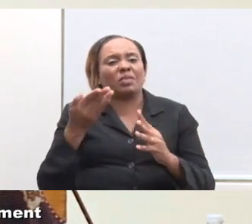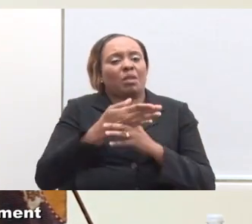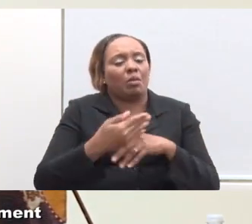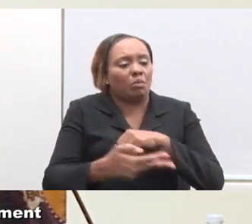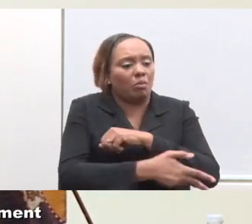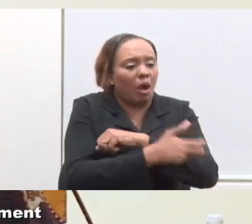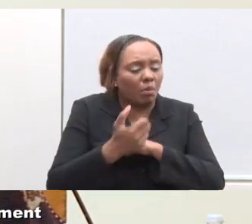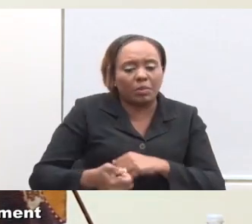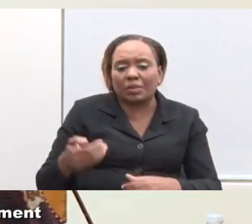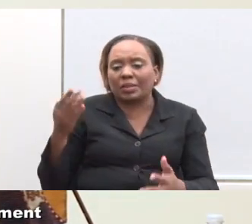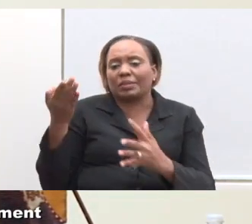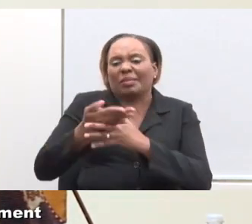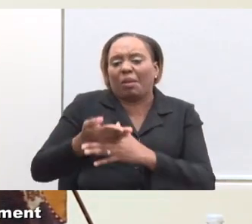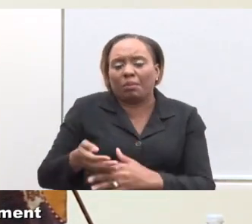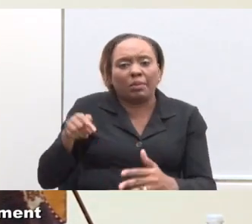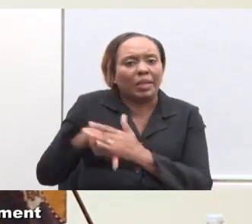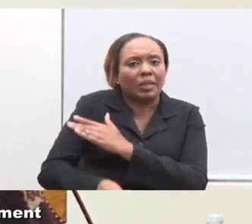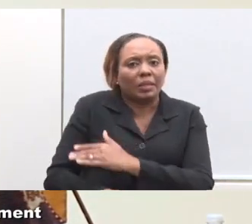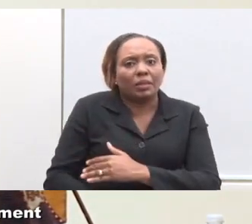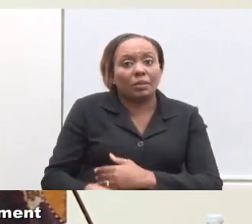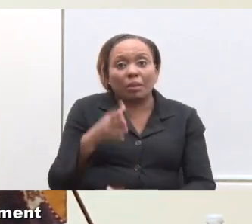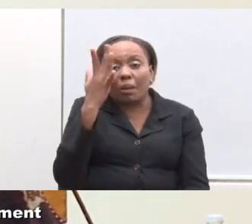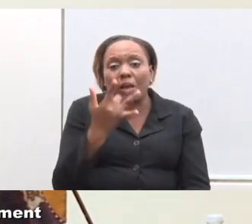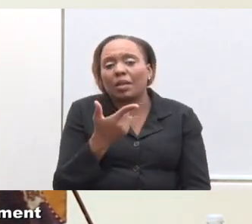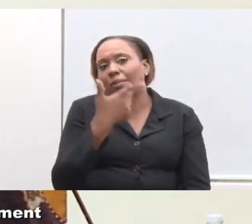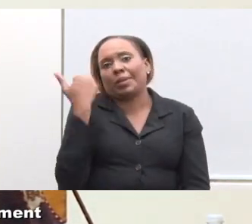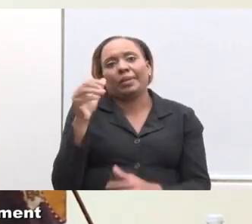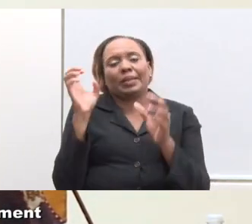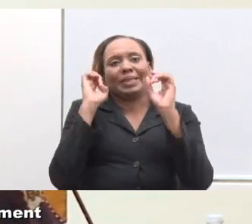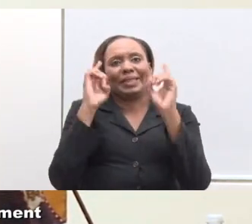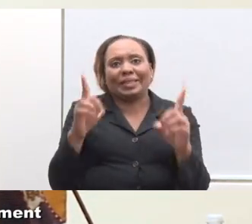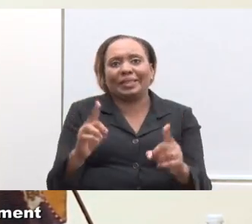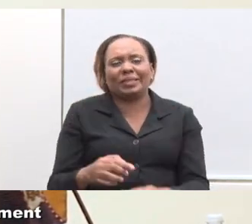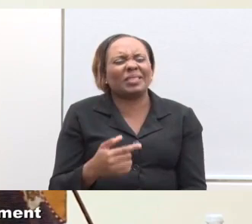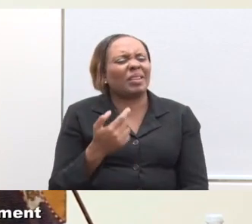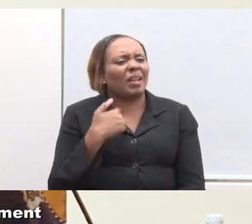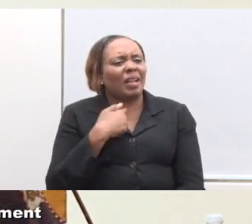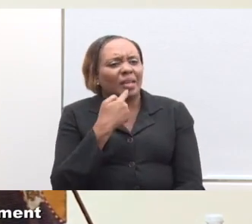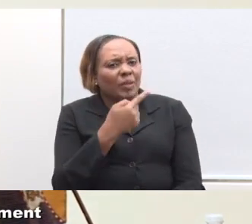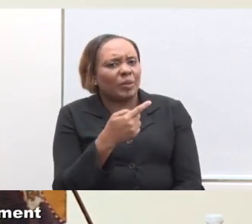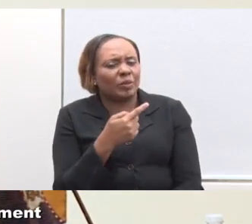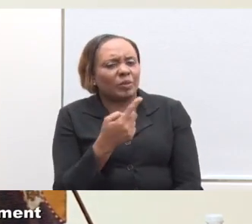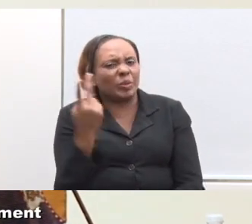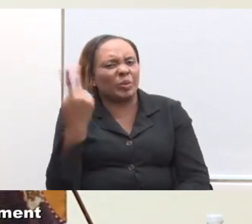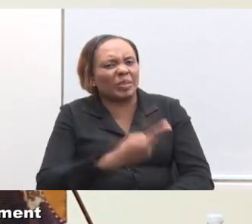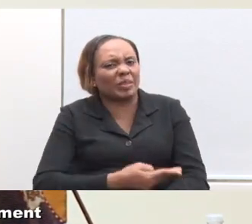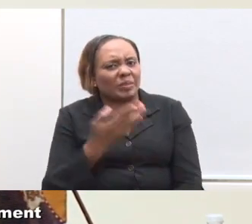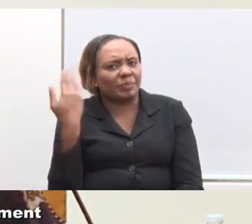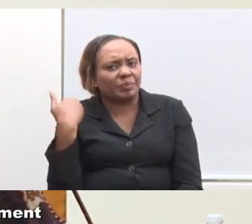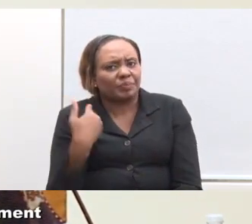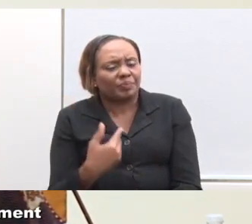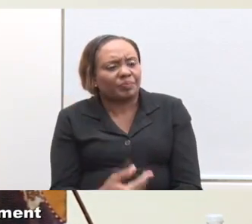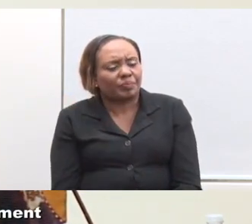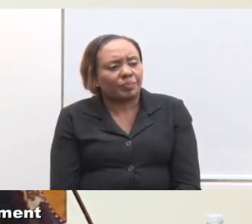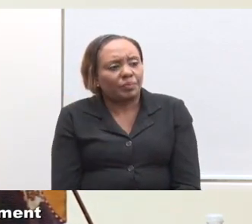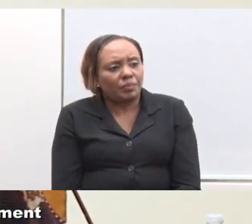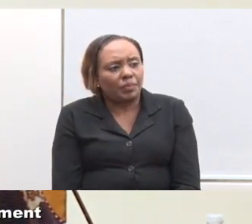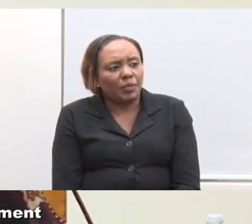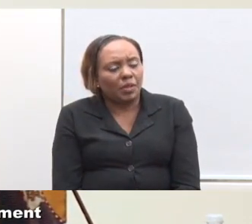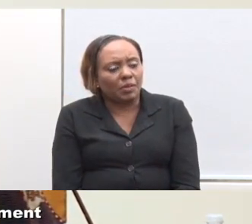then understand that education, as I said 2 days ago in the session with the teachers, is not just